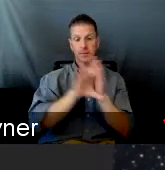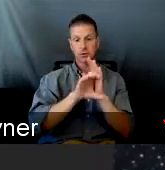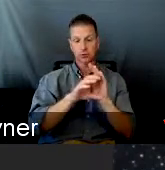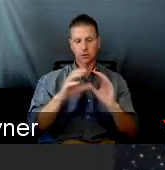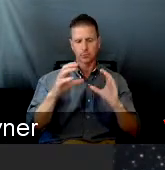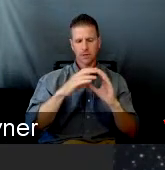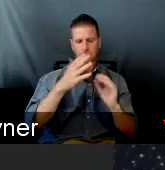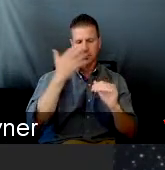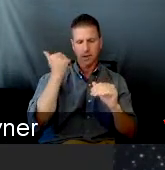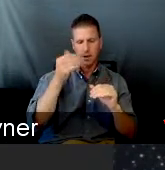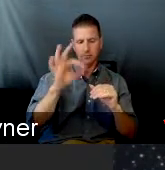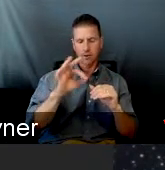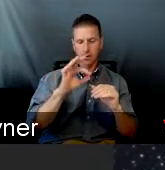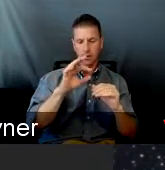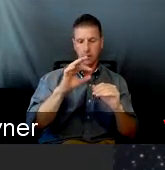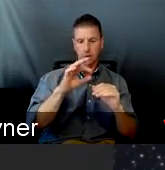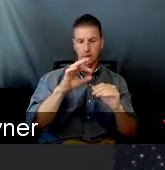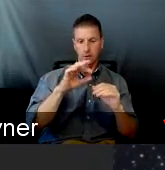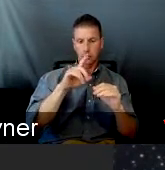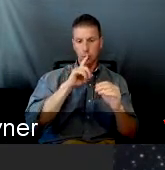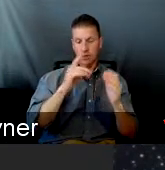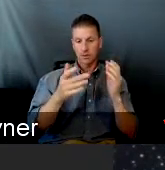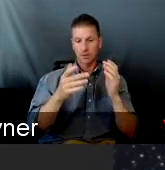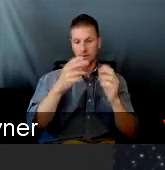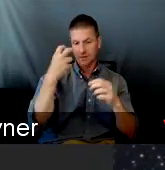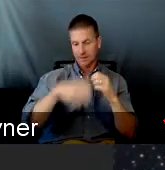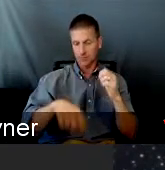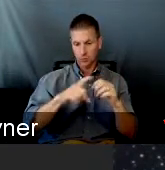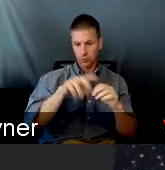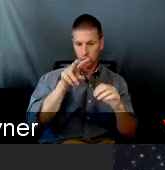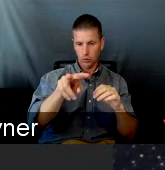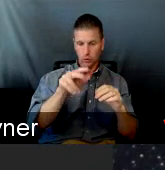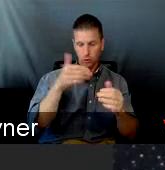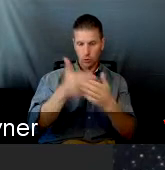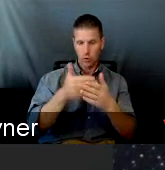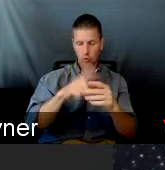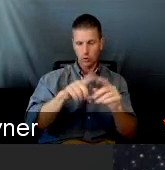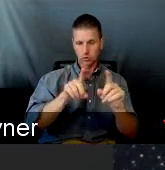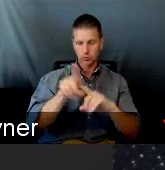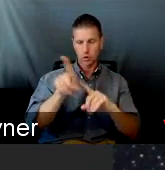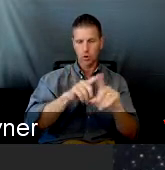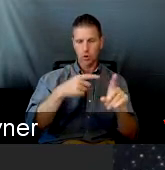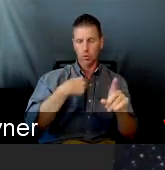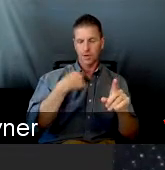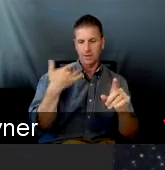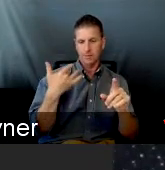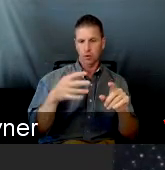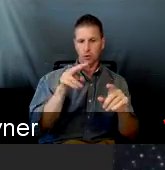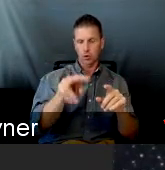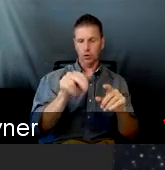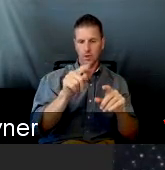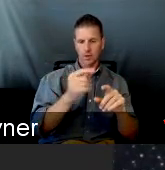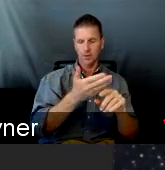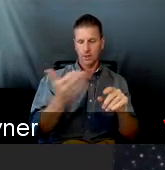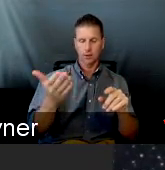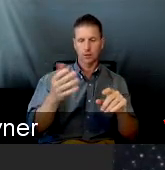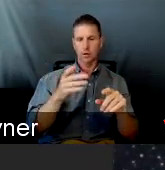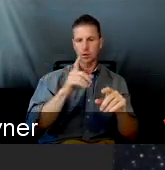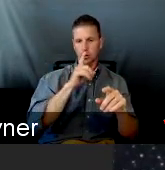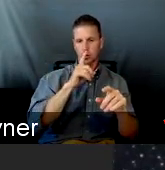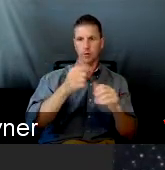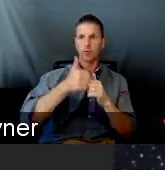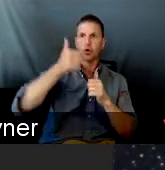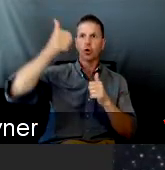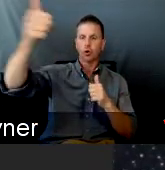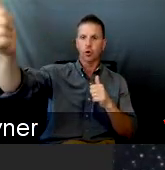of the nature of how difficult this technique is to look at things really close to the star, we typically look at things that are much, much further out.